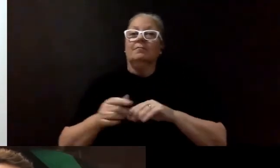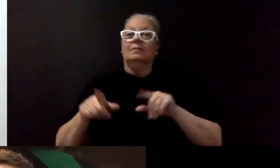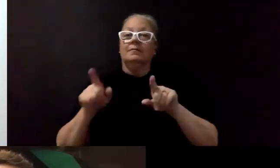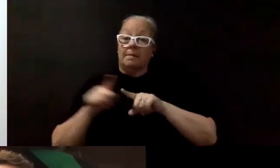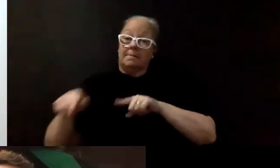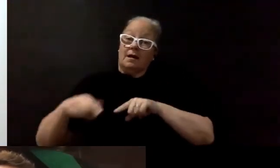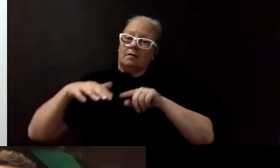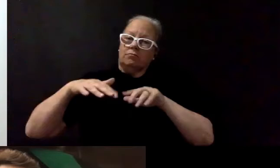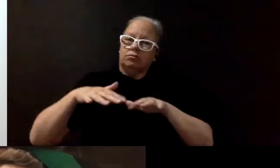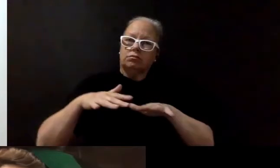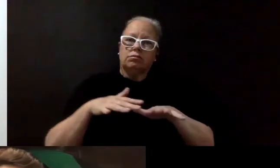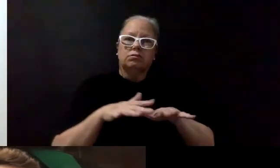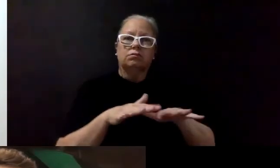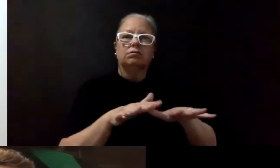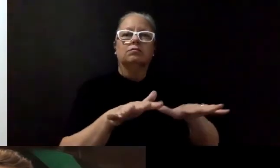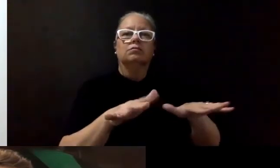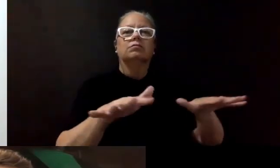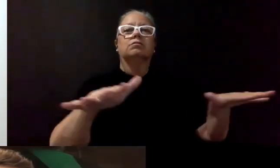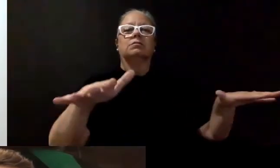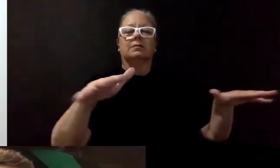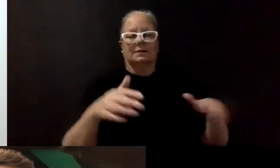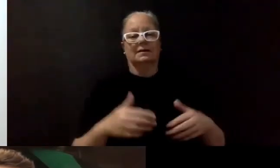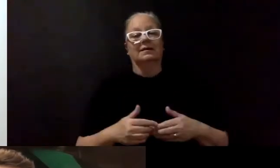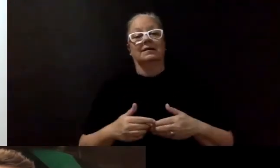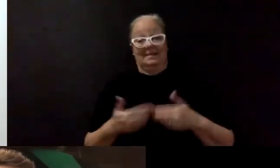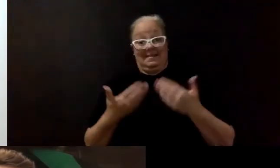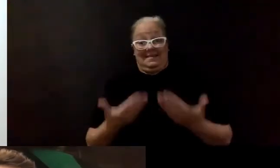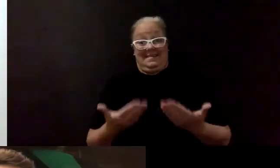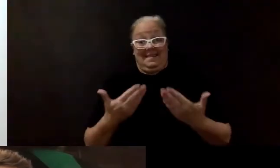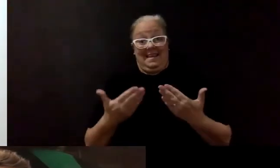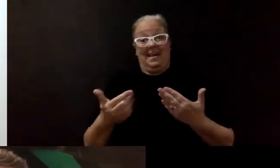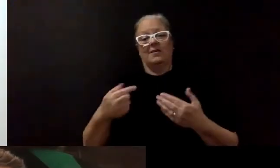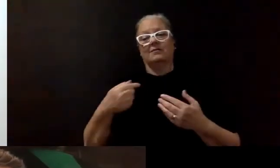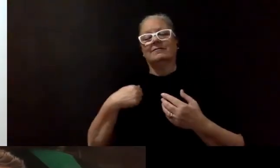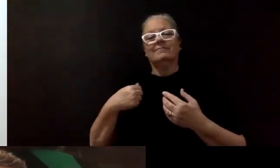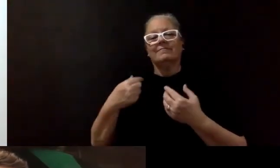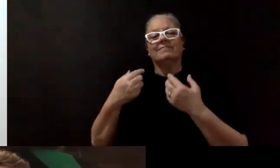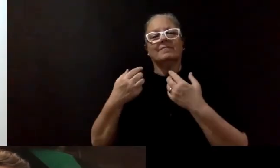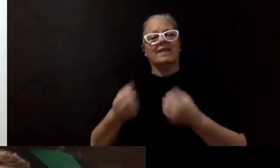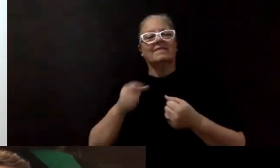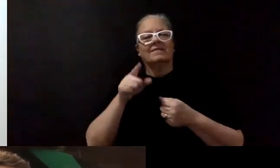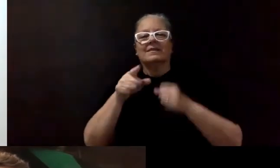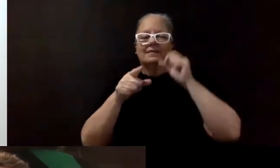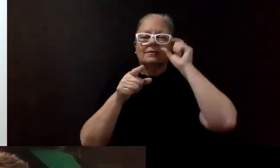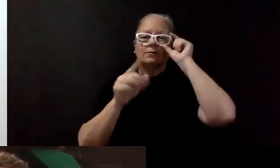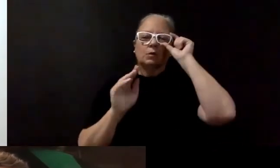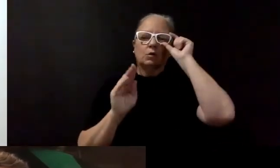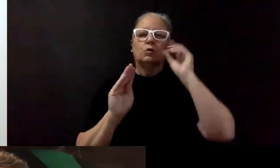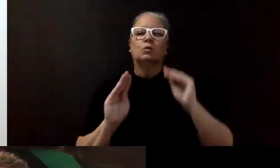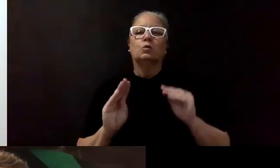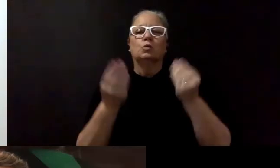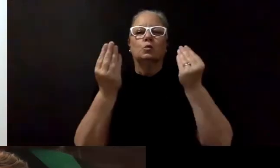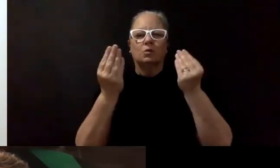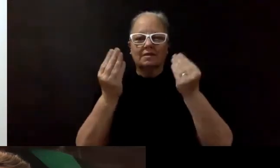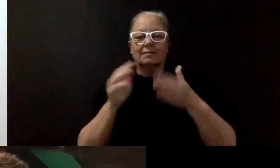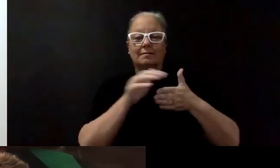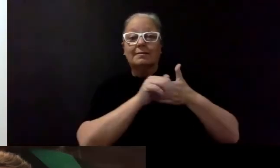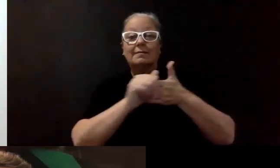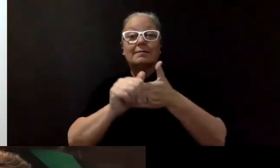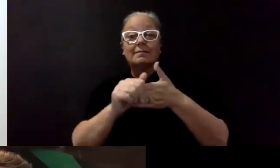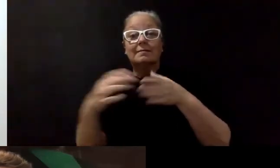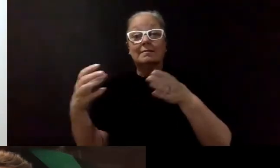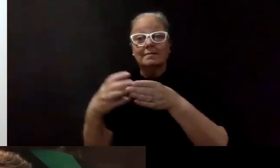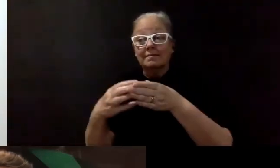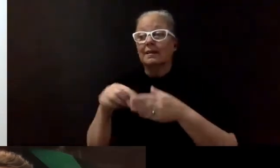do. So we're at the moment engaging a youth leaders group to work with us that will advise us